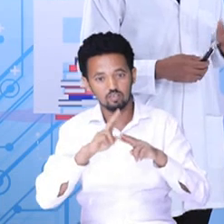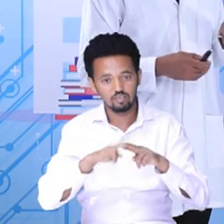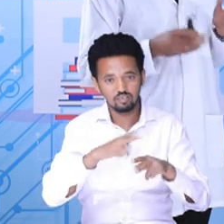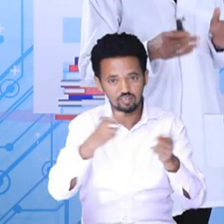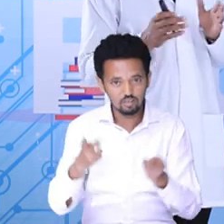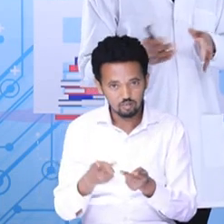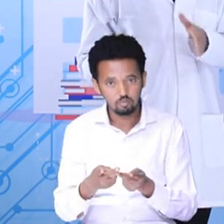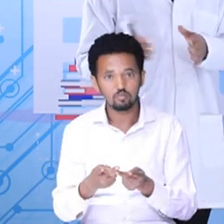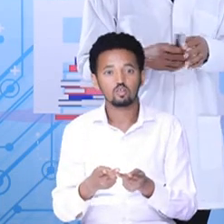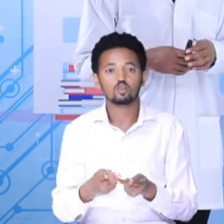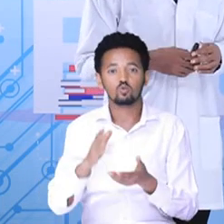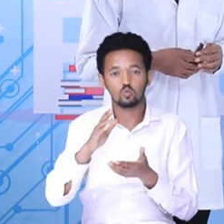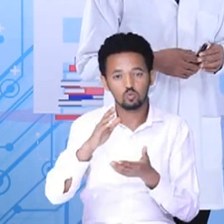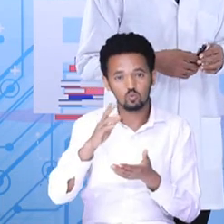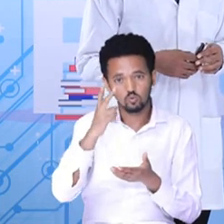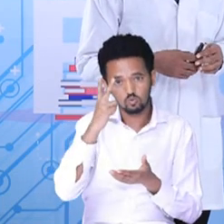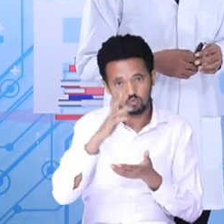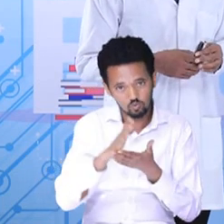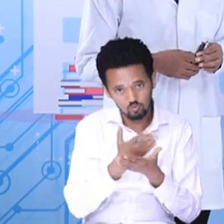settlement into two categories.